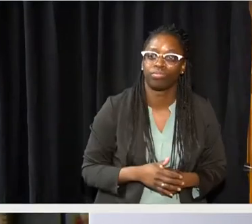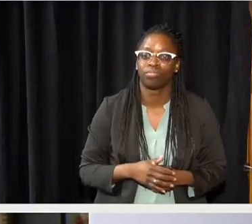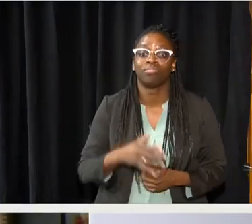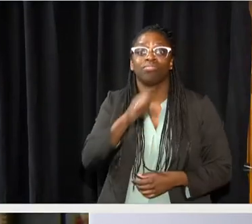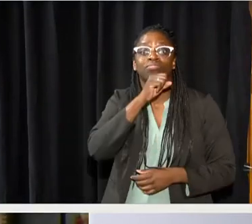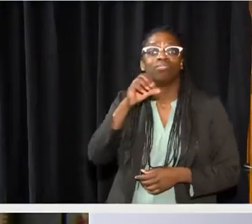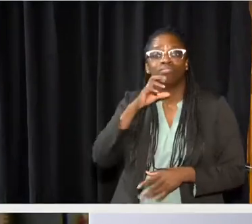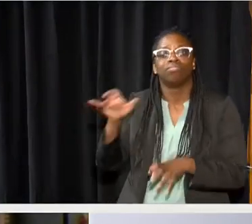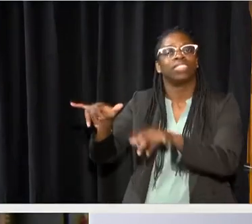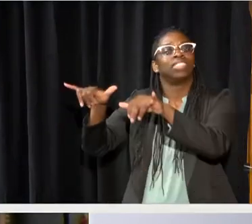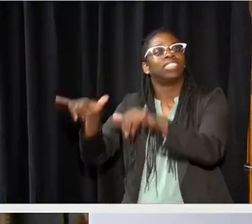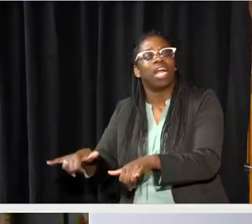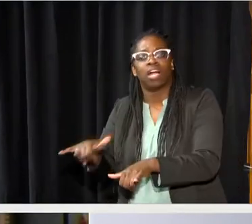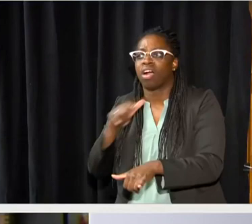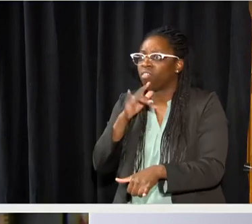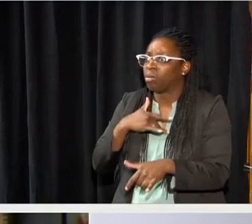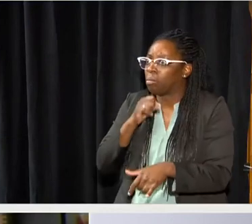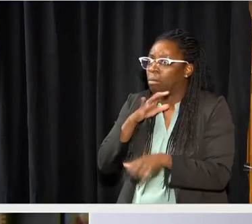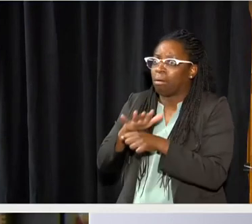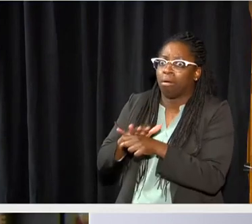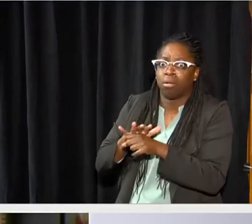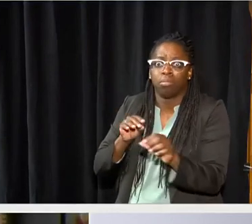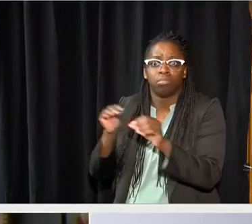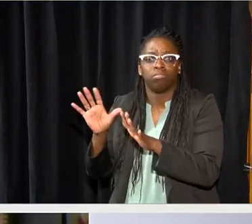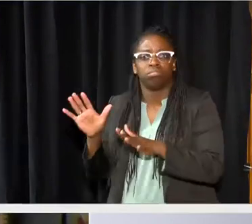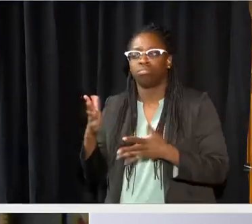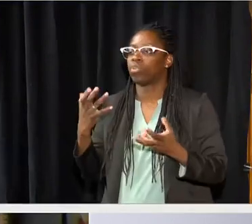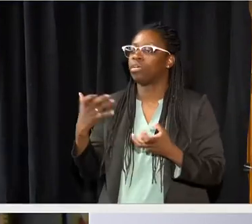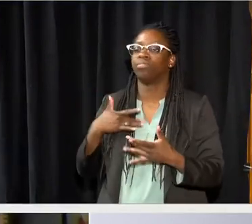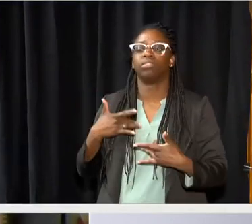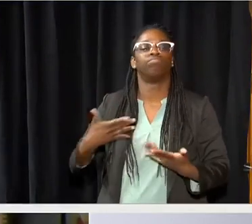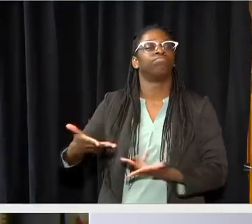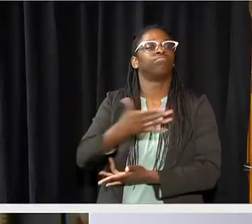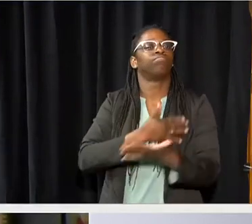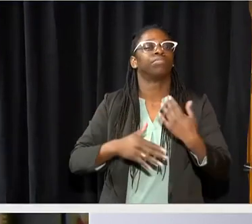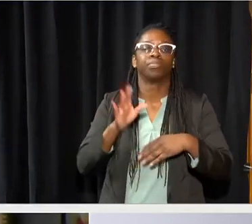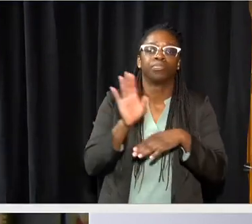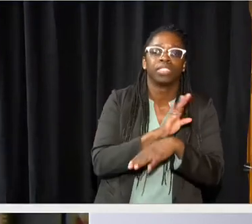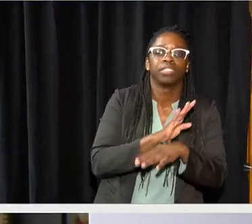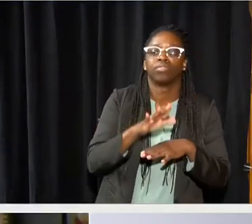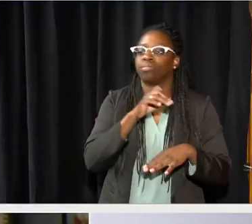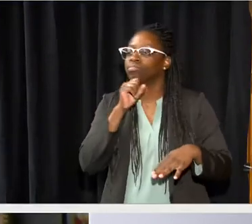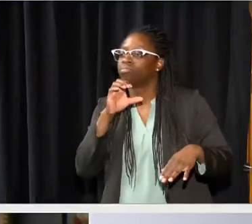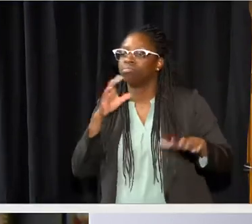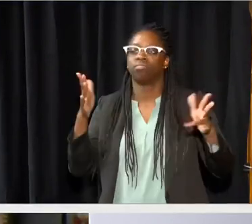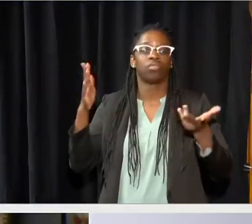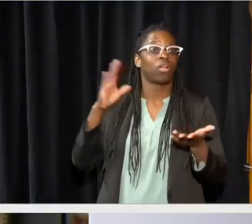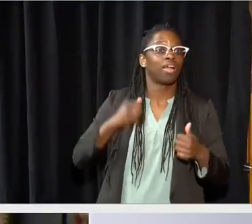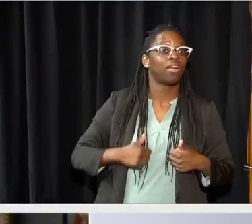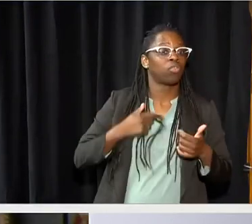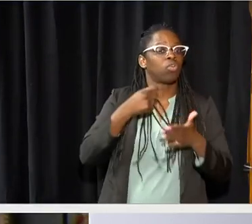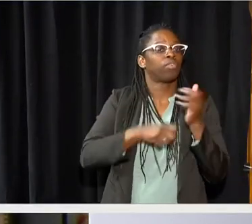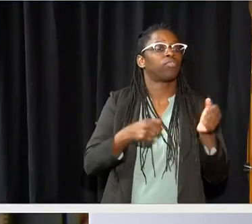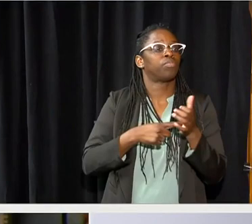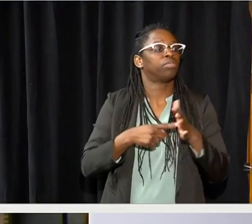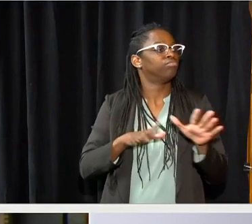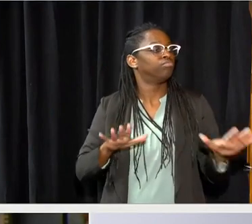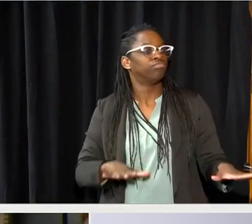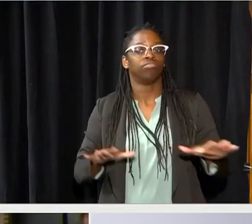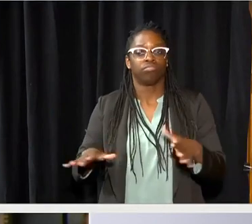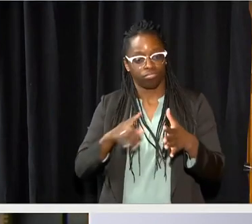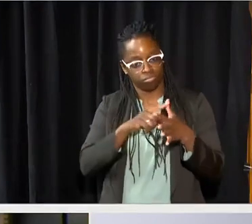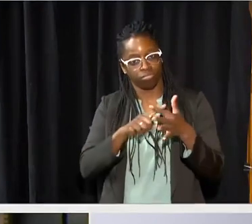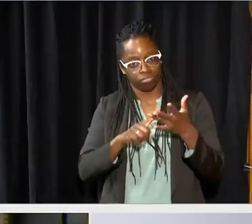to keep more talent and more customers fueling local businesses, to lower costs and unleash people's full potential.